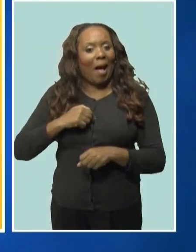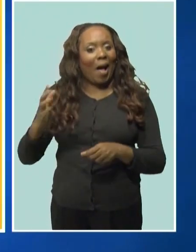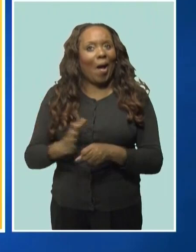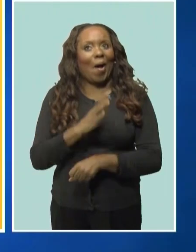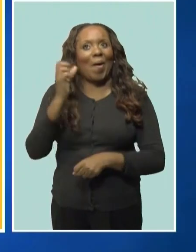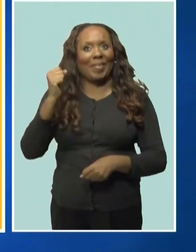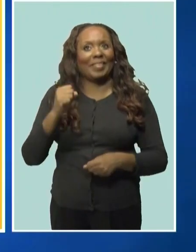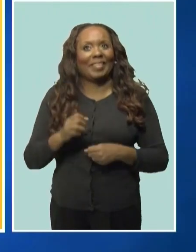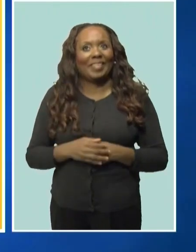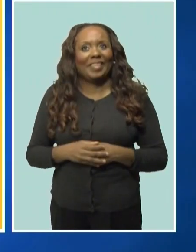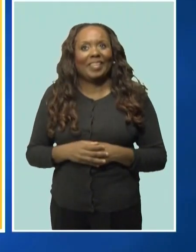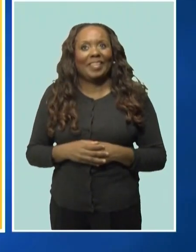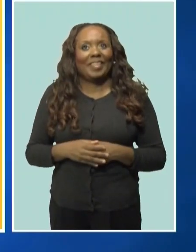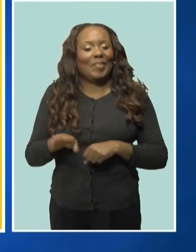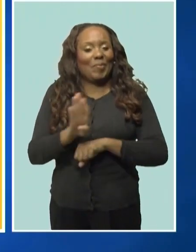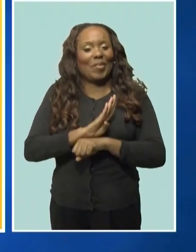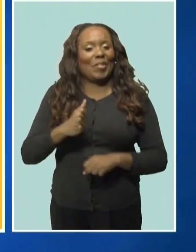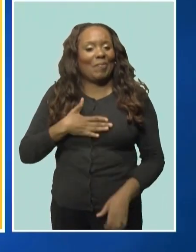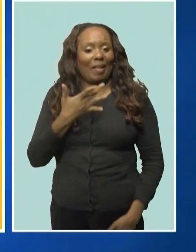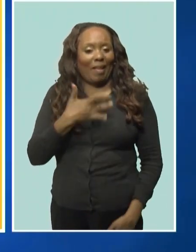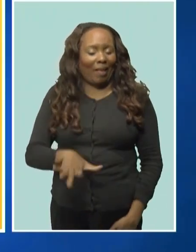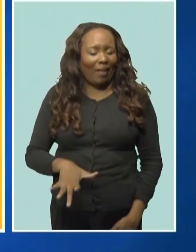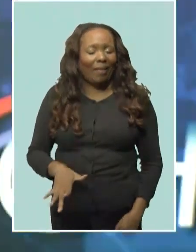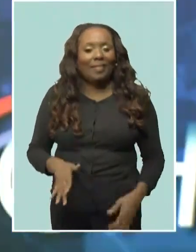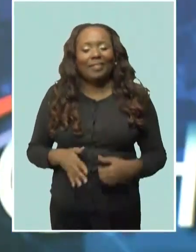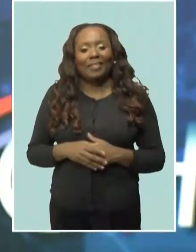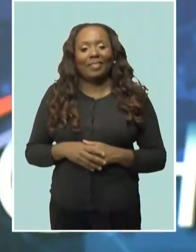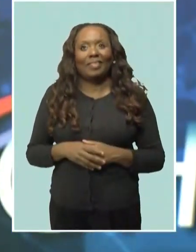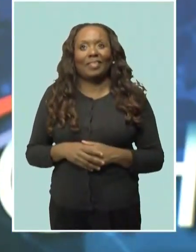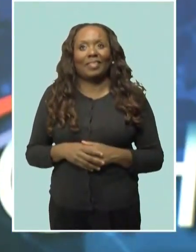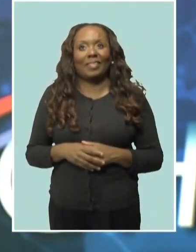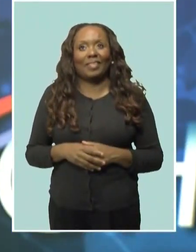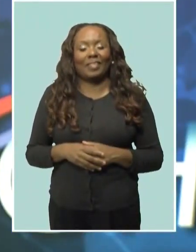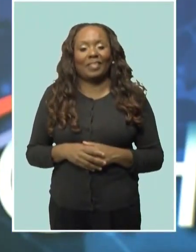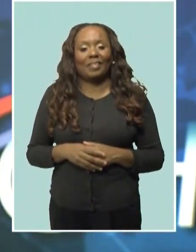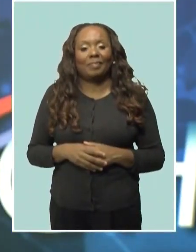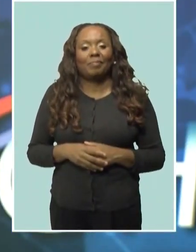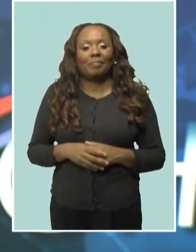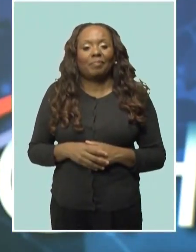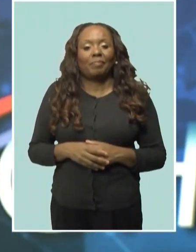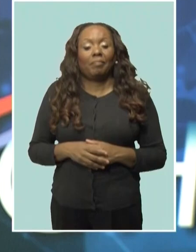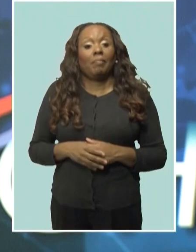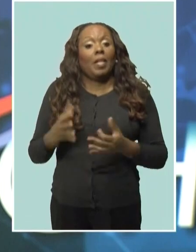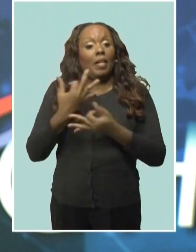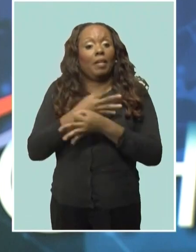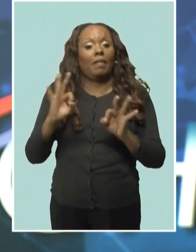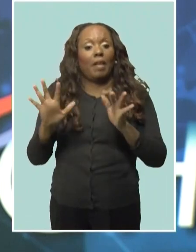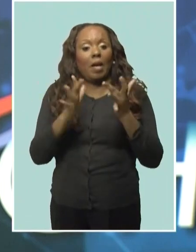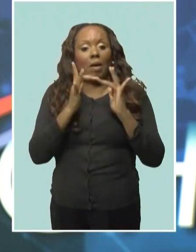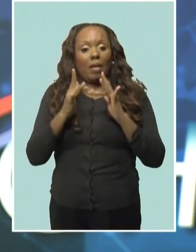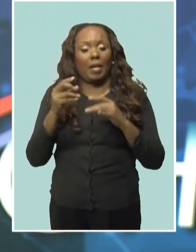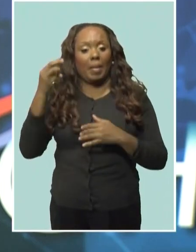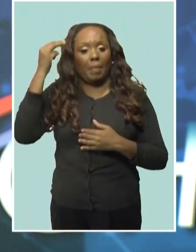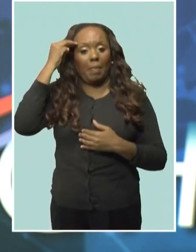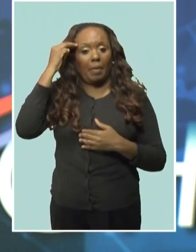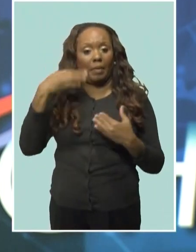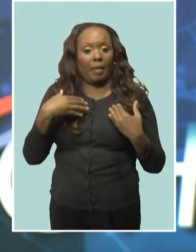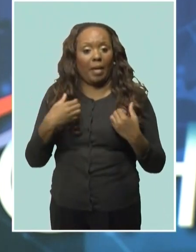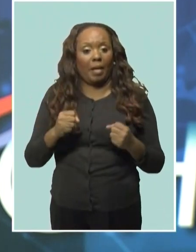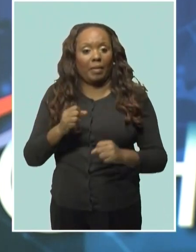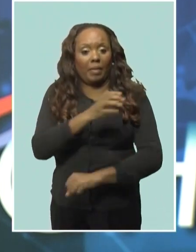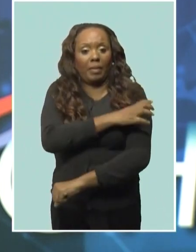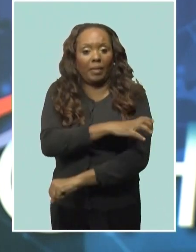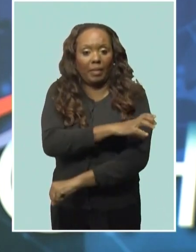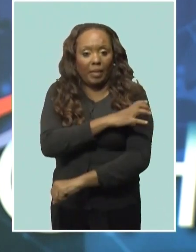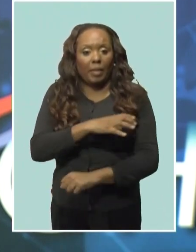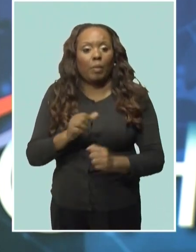Barbados is my lucky charm, I guess. A free online mental health clinic with trained clinical